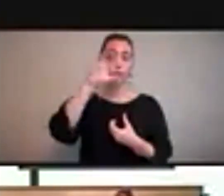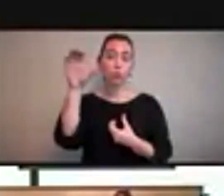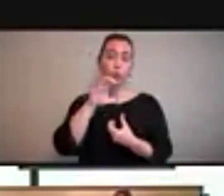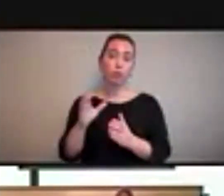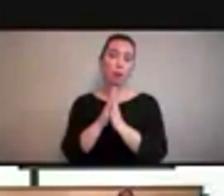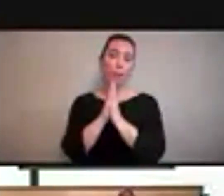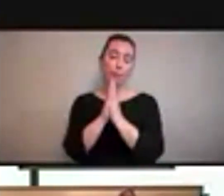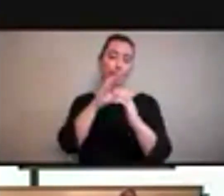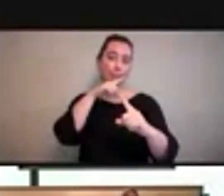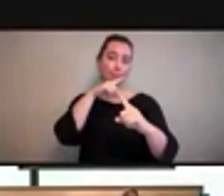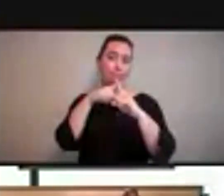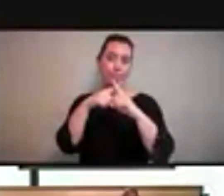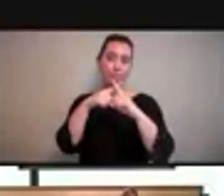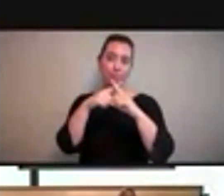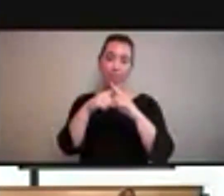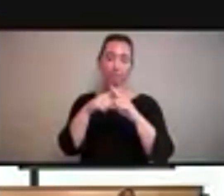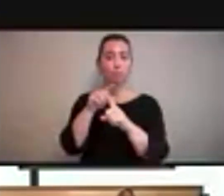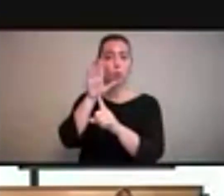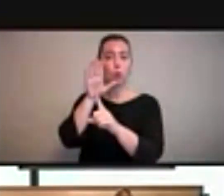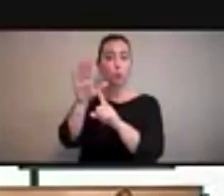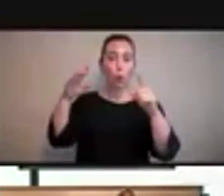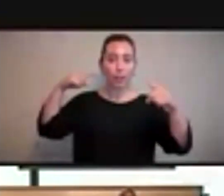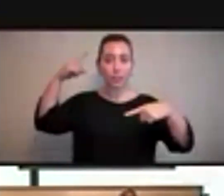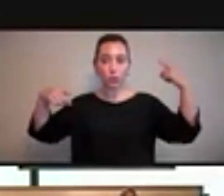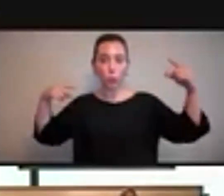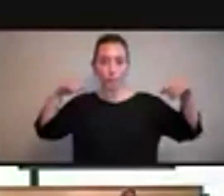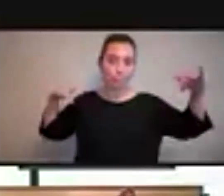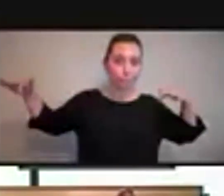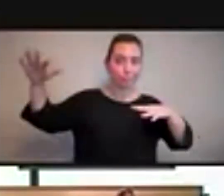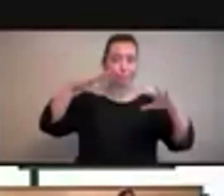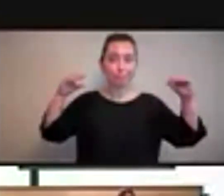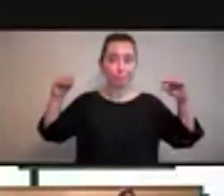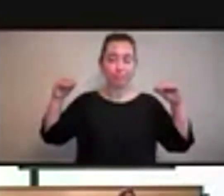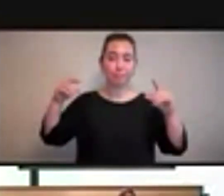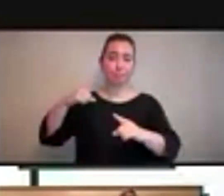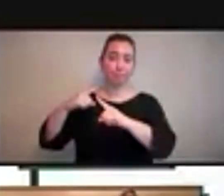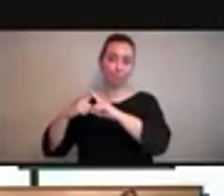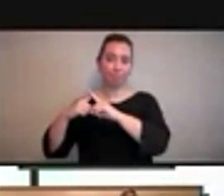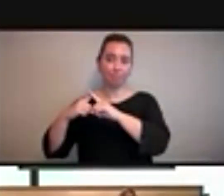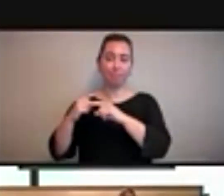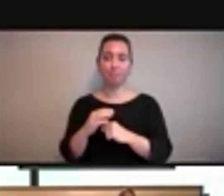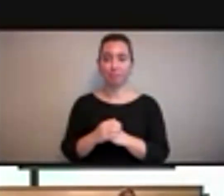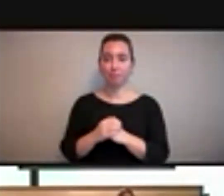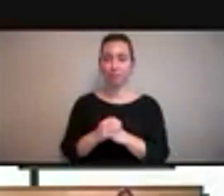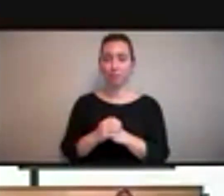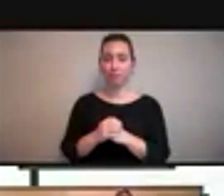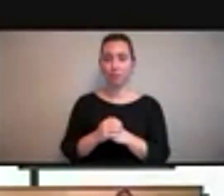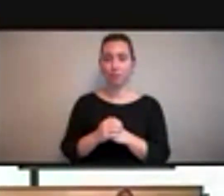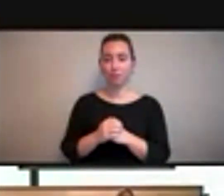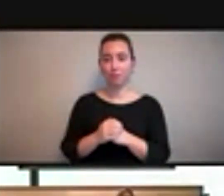room, we cannot mute you, but I think that you will be very humble and try to move